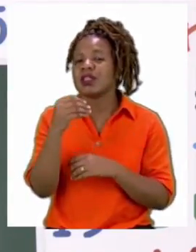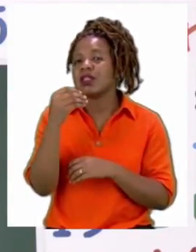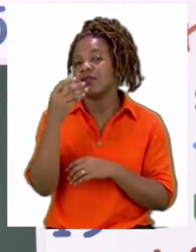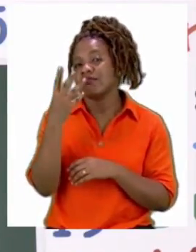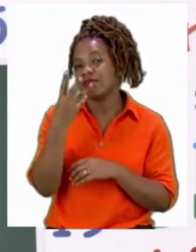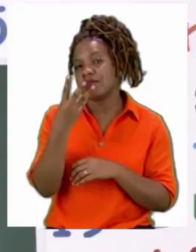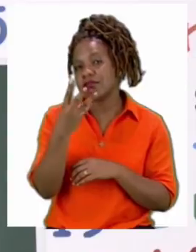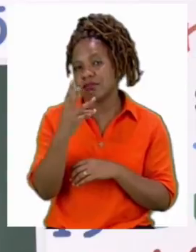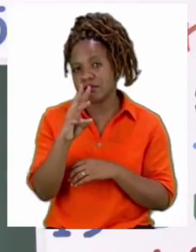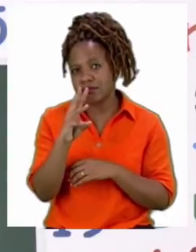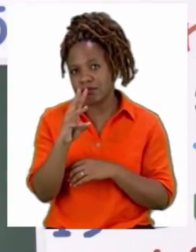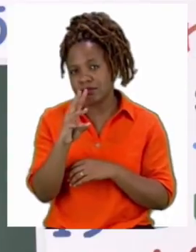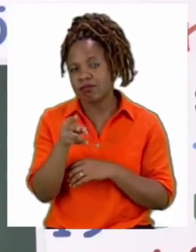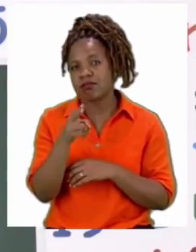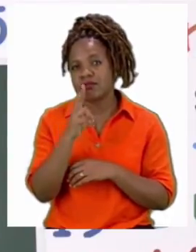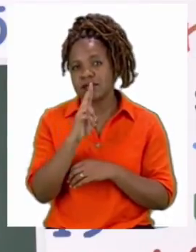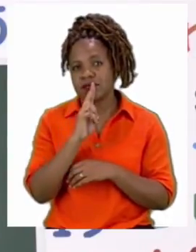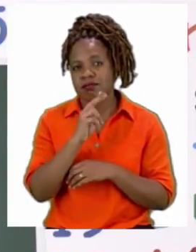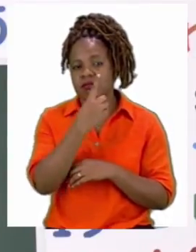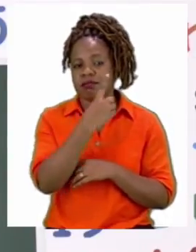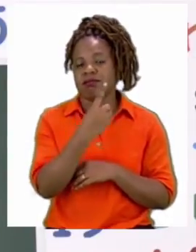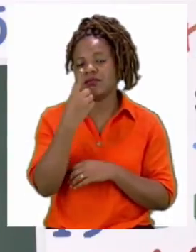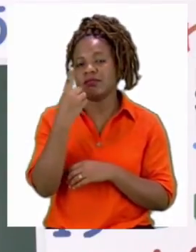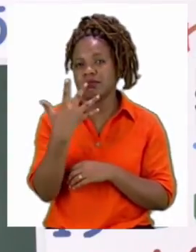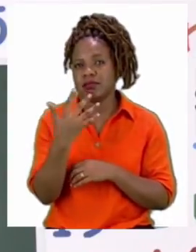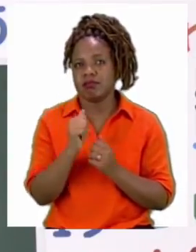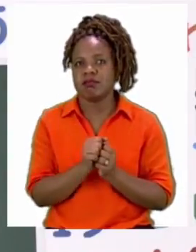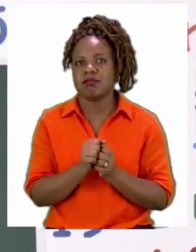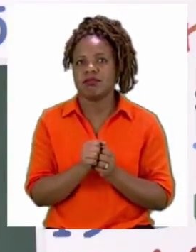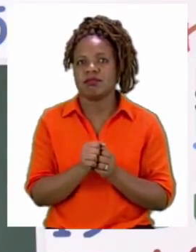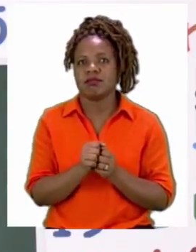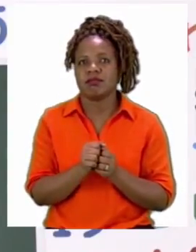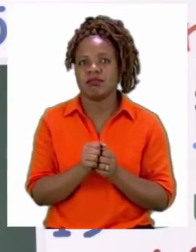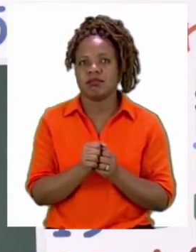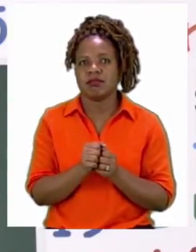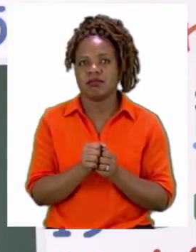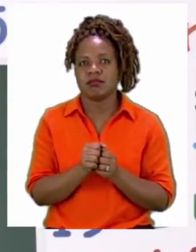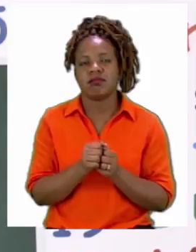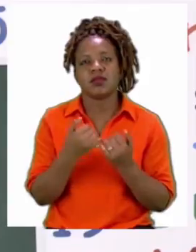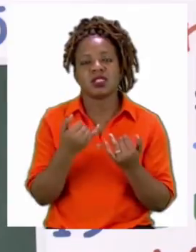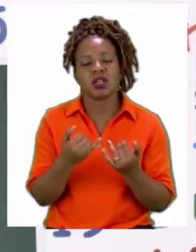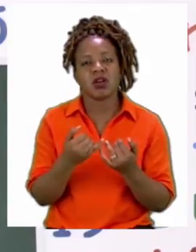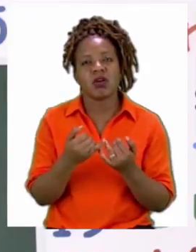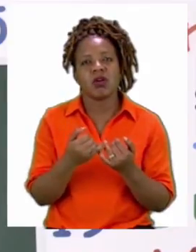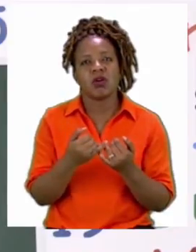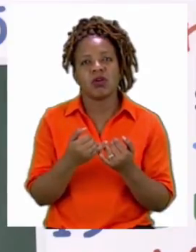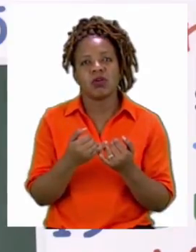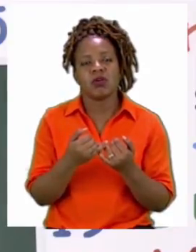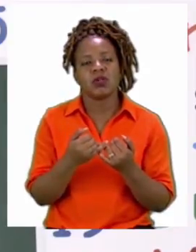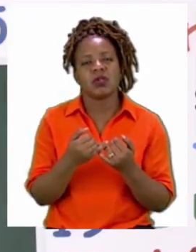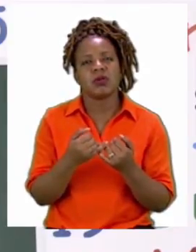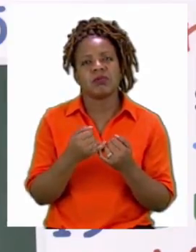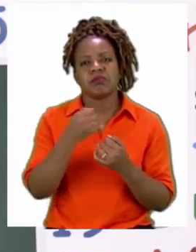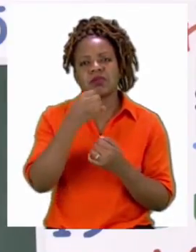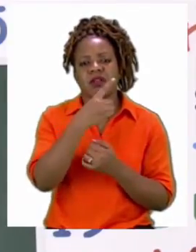15 is too heavy for us to carry. So we are going to carry on. And how do we carry on, boys